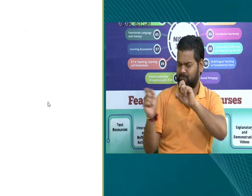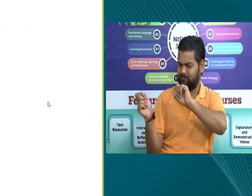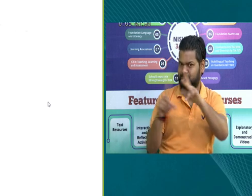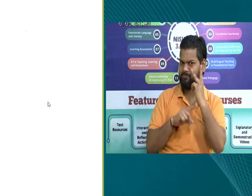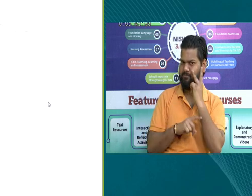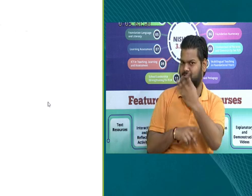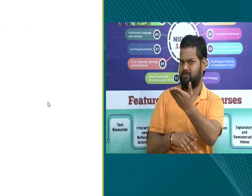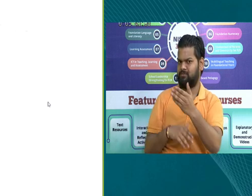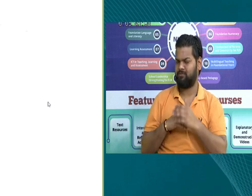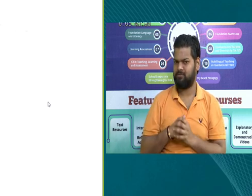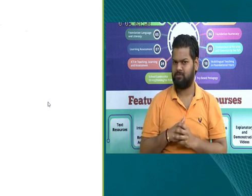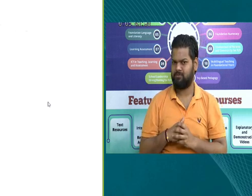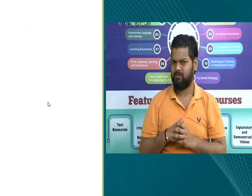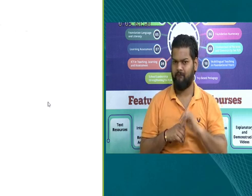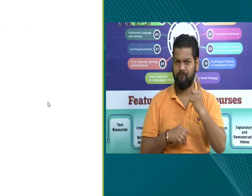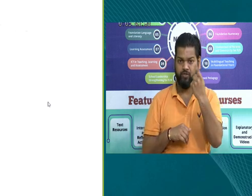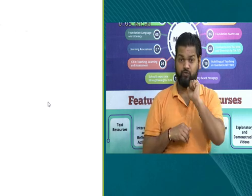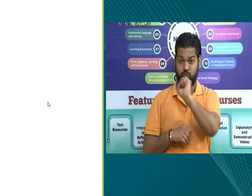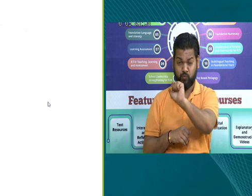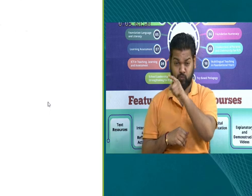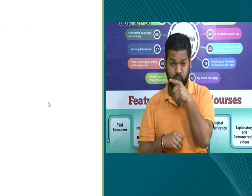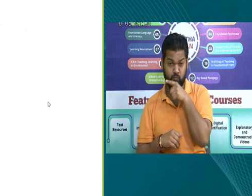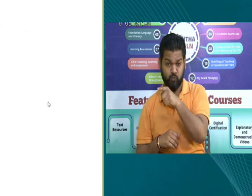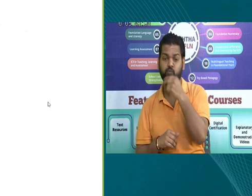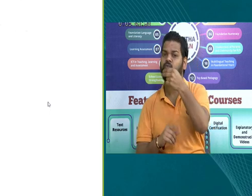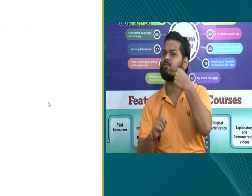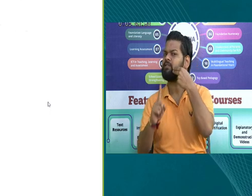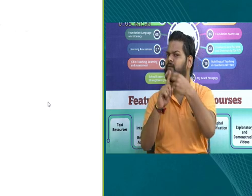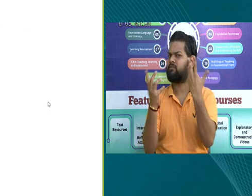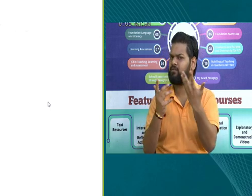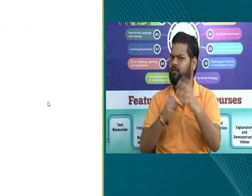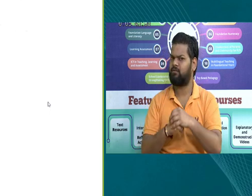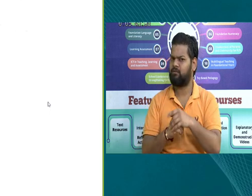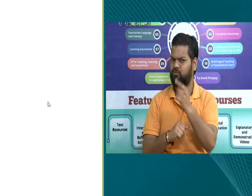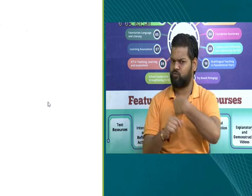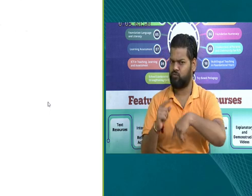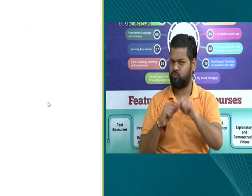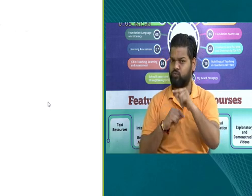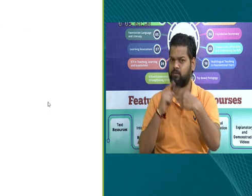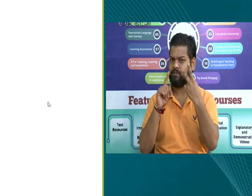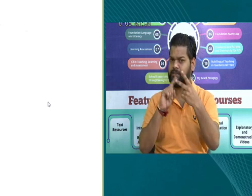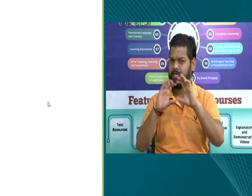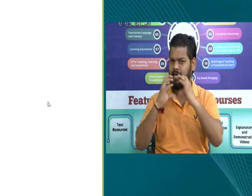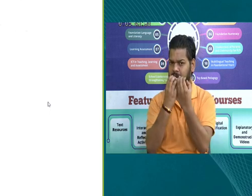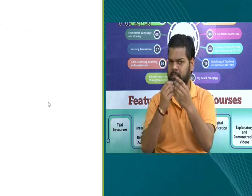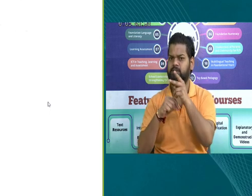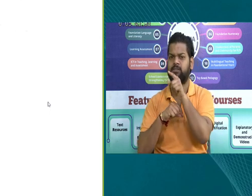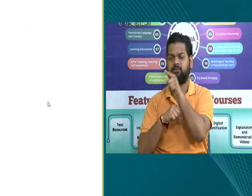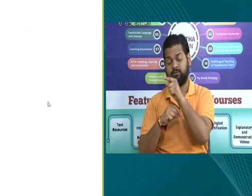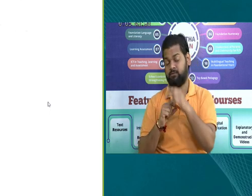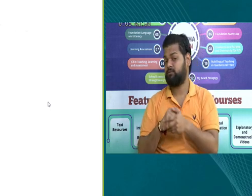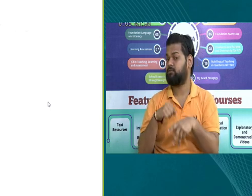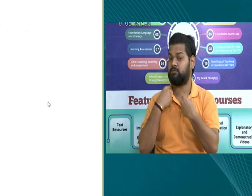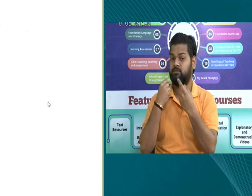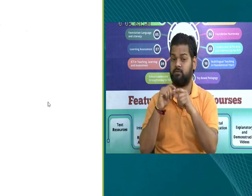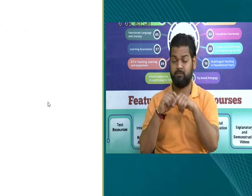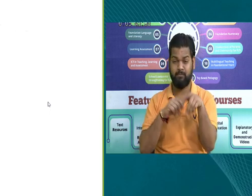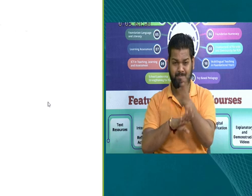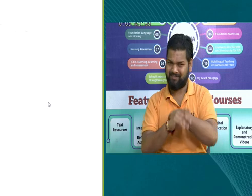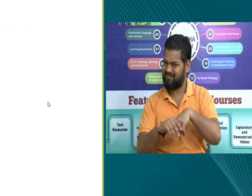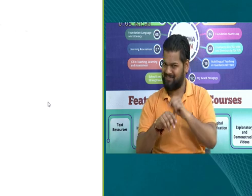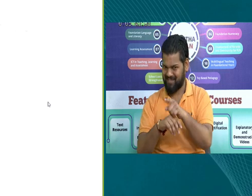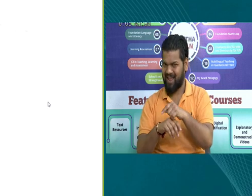you, children. Firstly, you have to write the name, your name, and then the class. Here, please mention class 7.